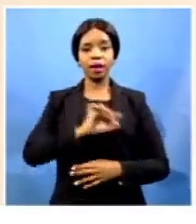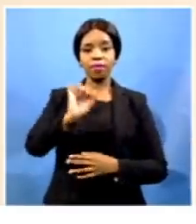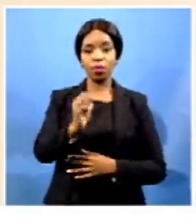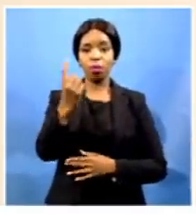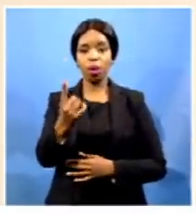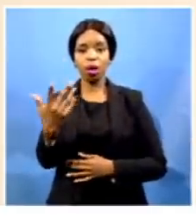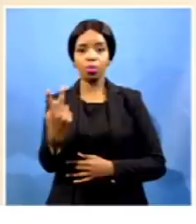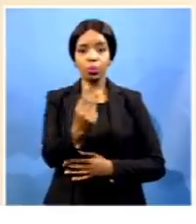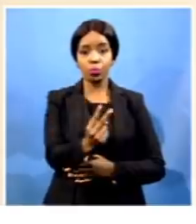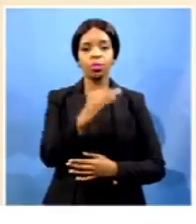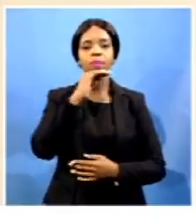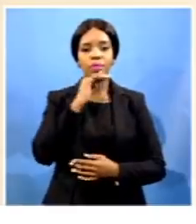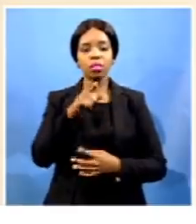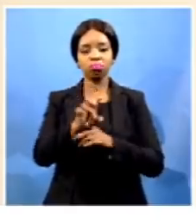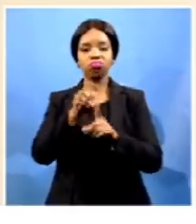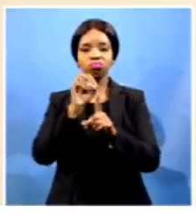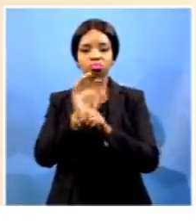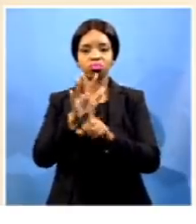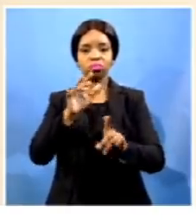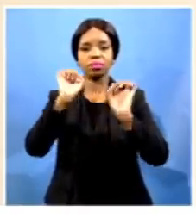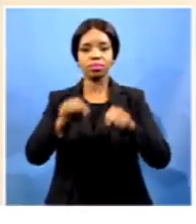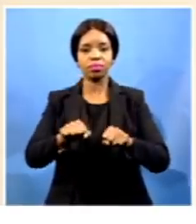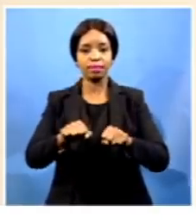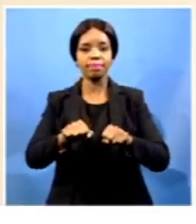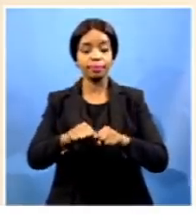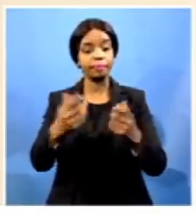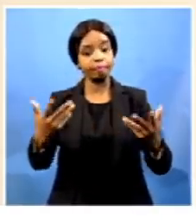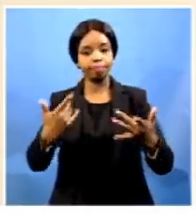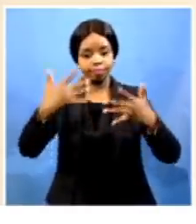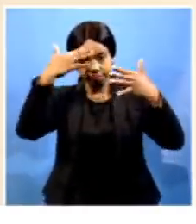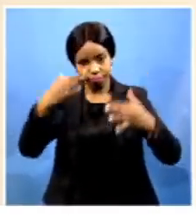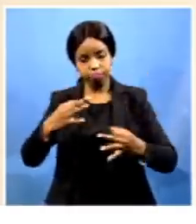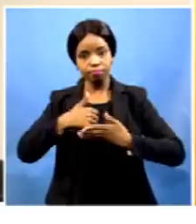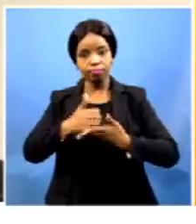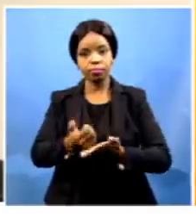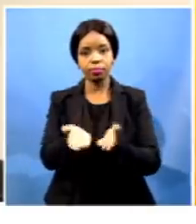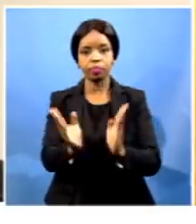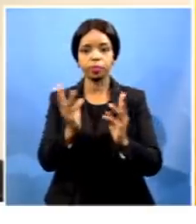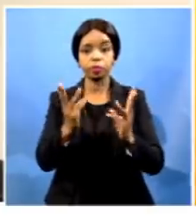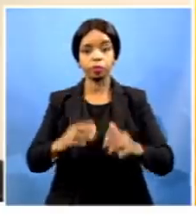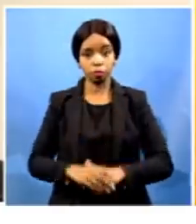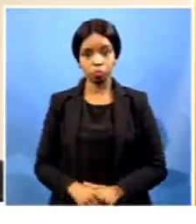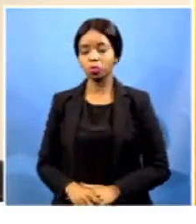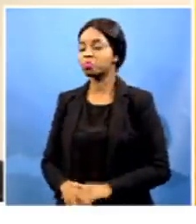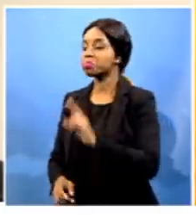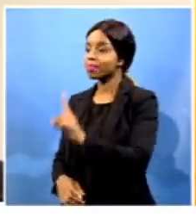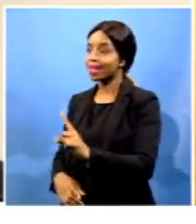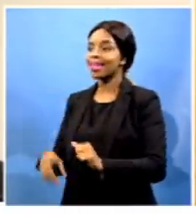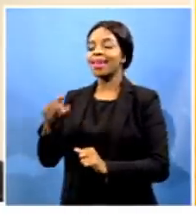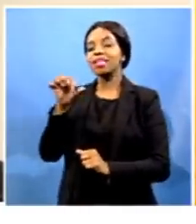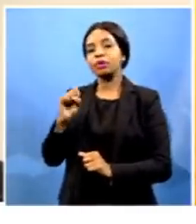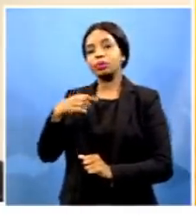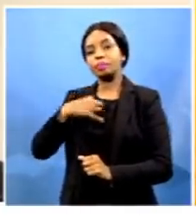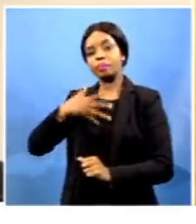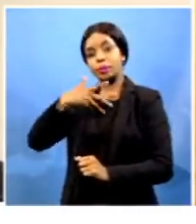you negatively, and we've taken a decision to come on board and assist those particular young people. So, Sifiso, just to understand this, is this